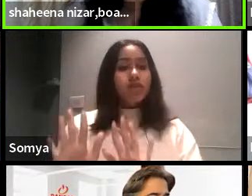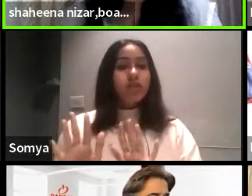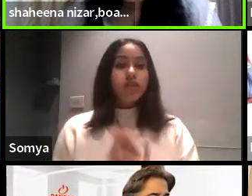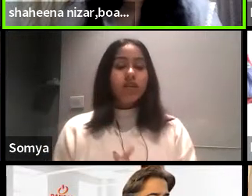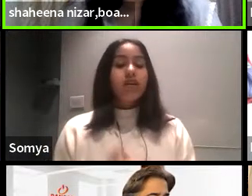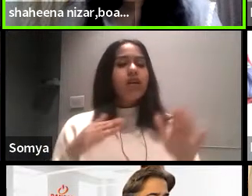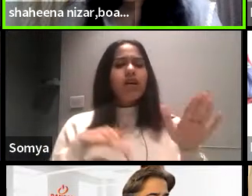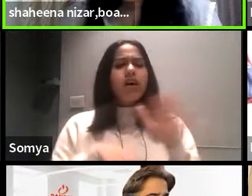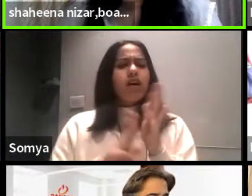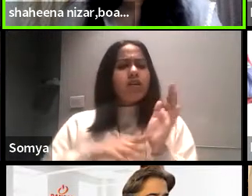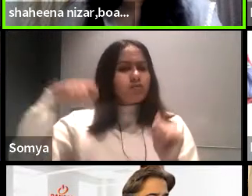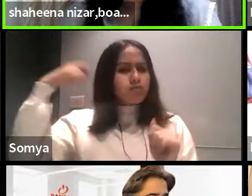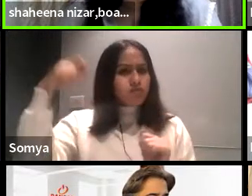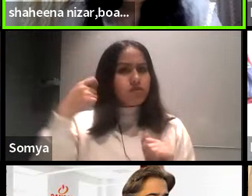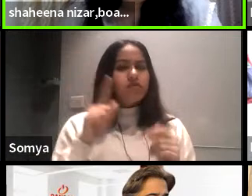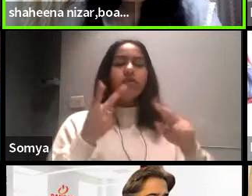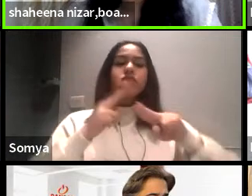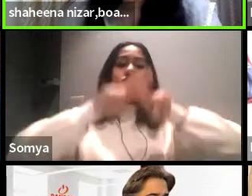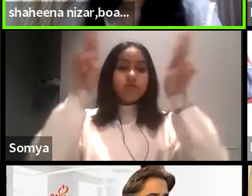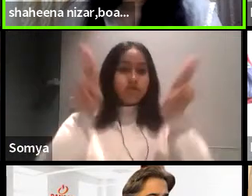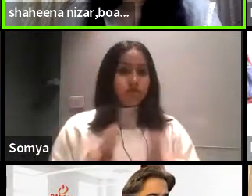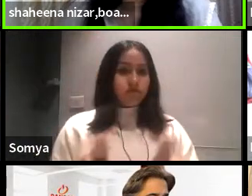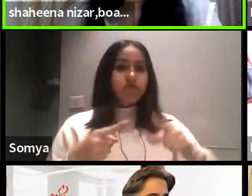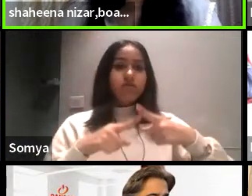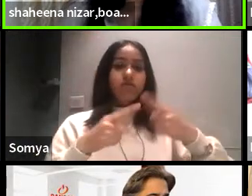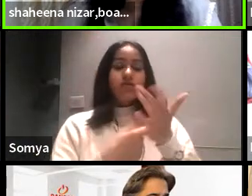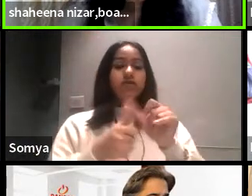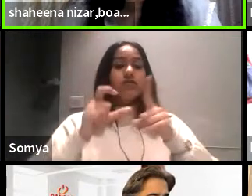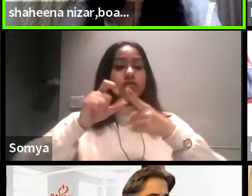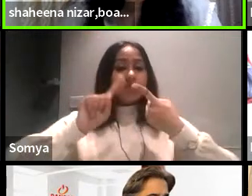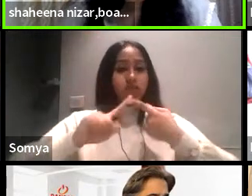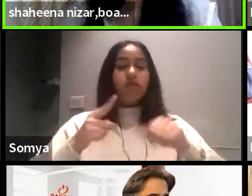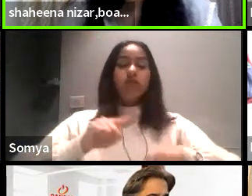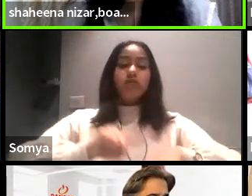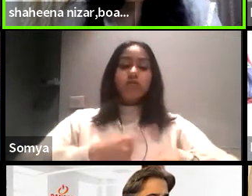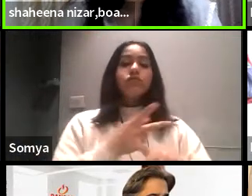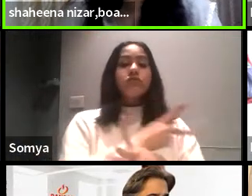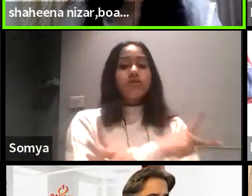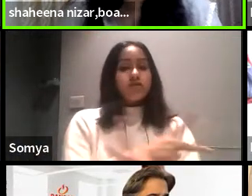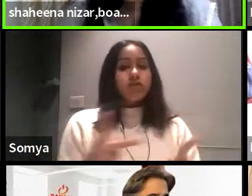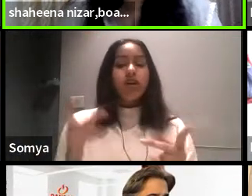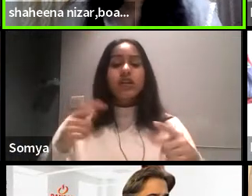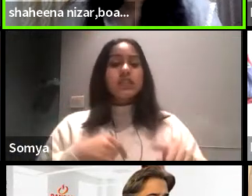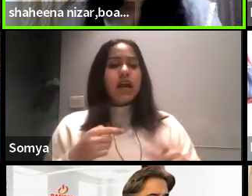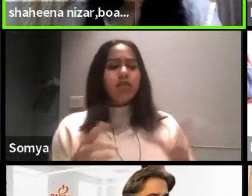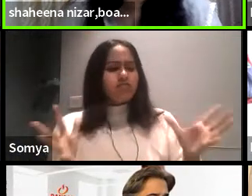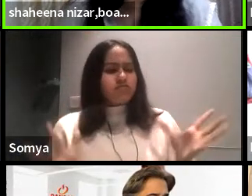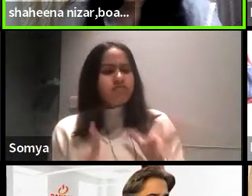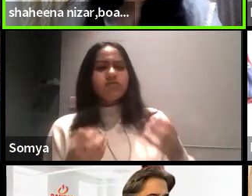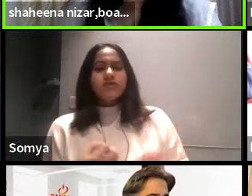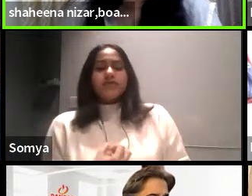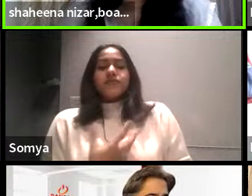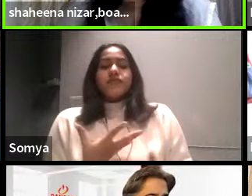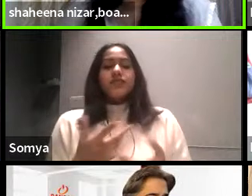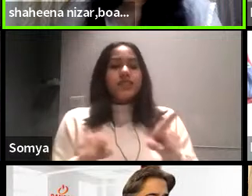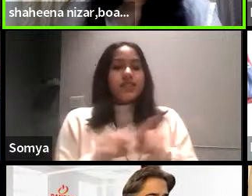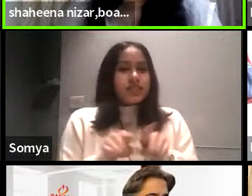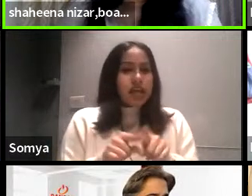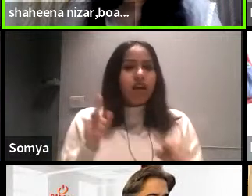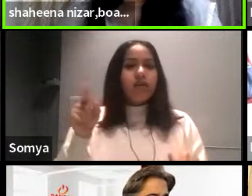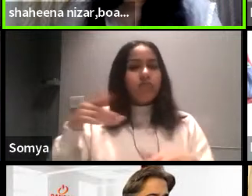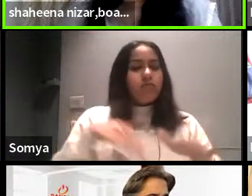Center Mumbai on international trade and entrepreneurial opportunities to boost India's self-reliance and